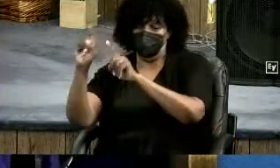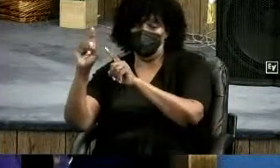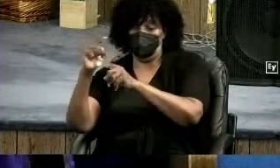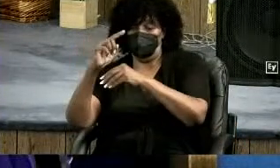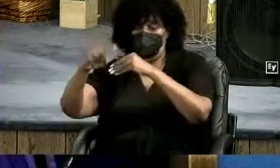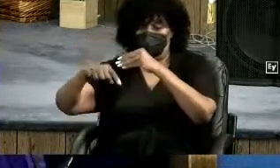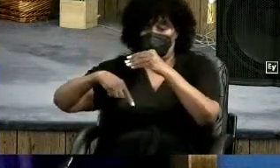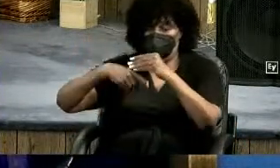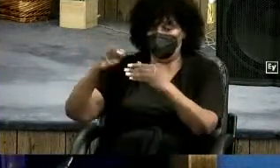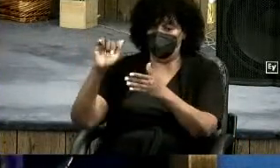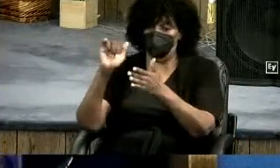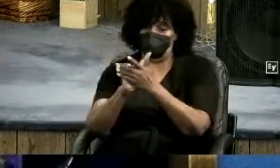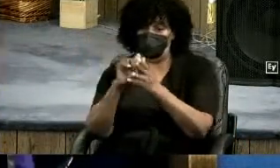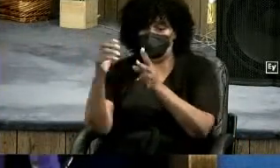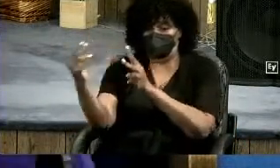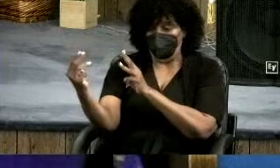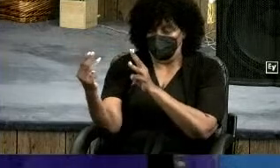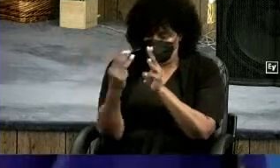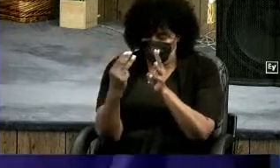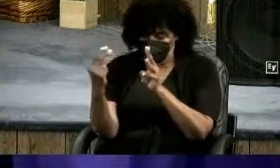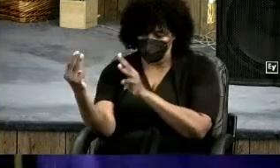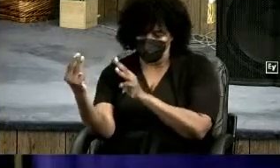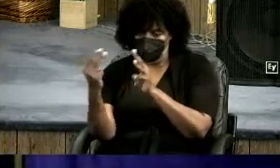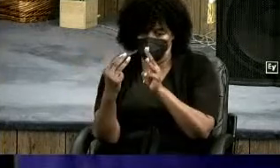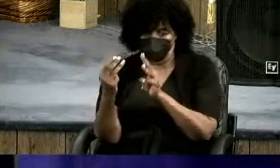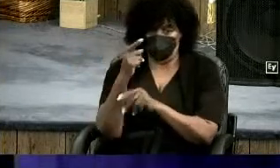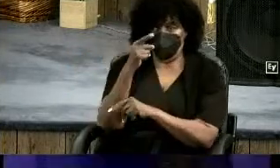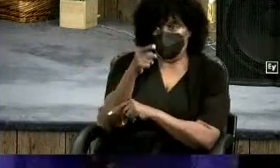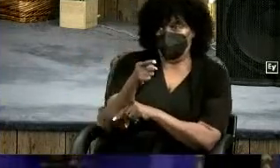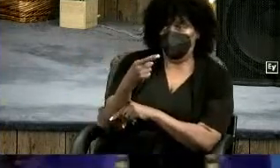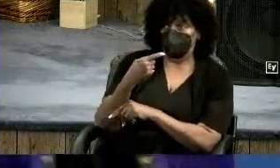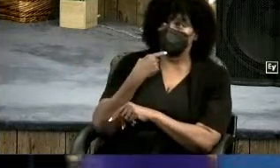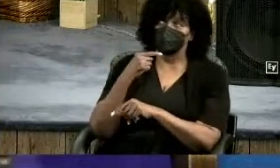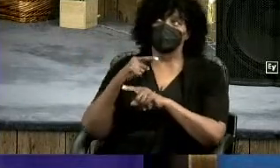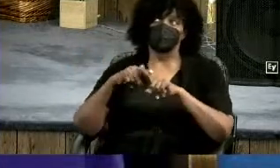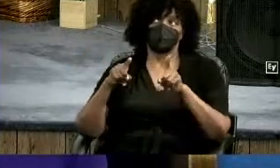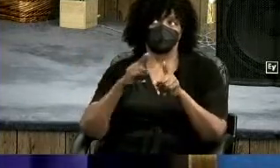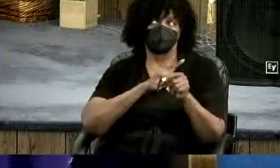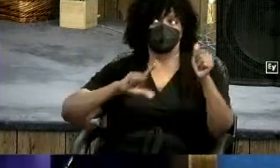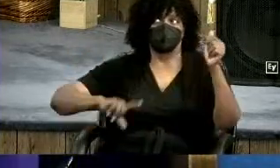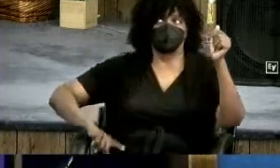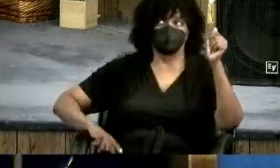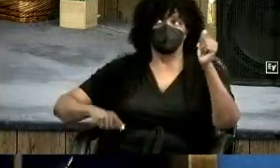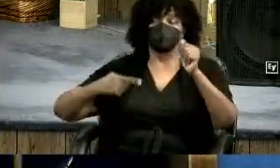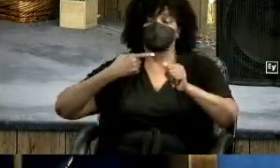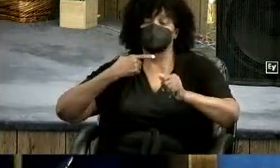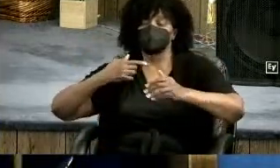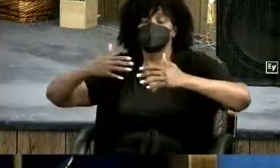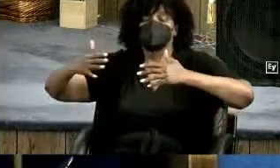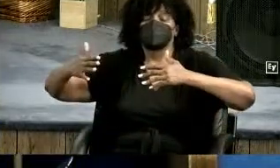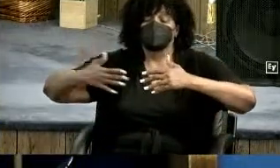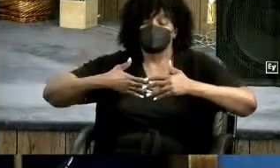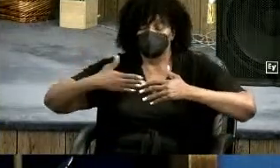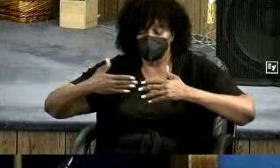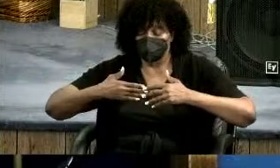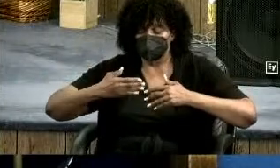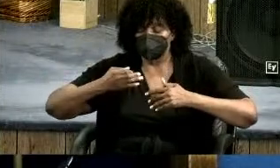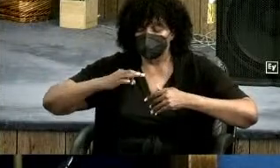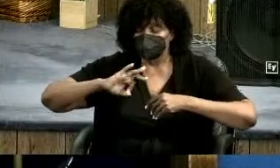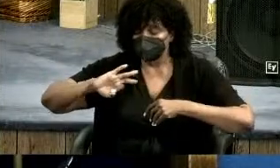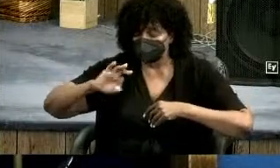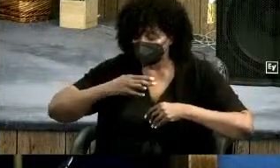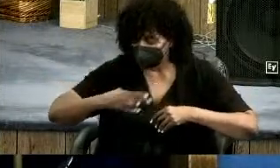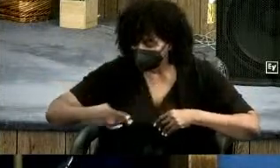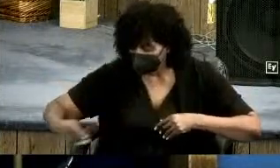there and they're talking about going to war with us. I heard what you said, but the Lord said that the gates of hell will not prevail against